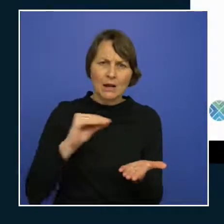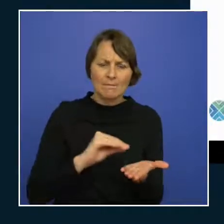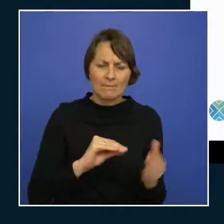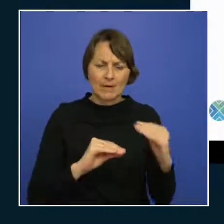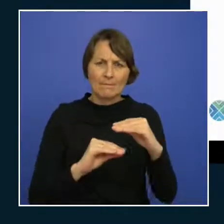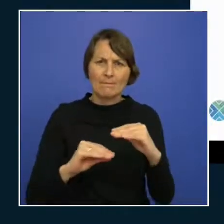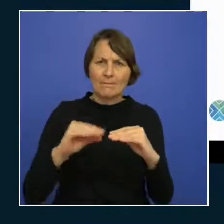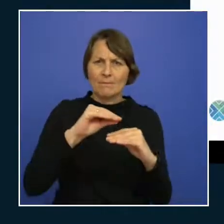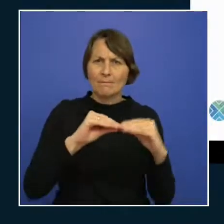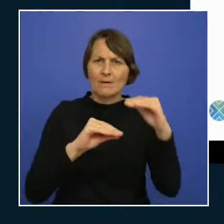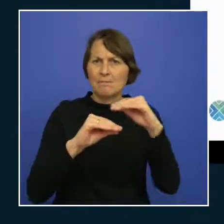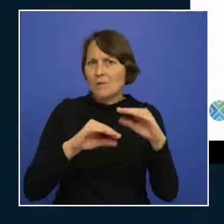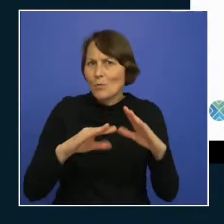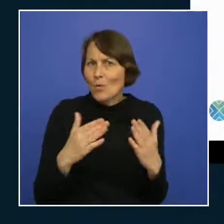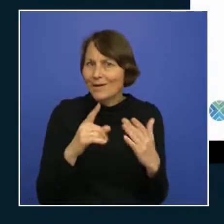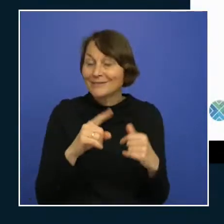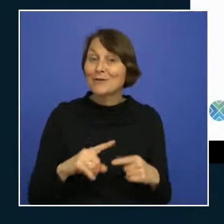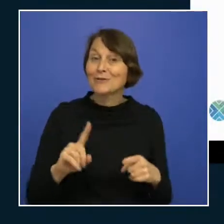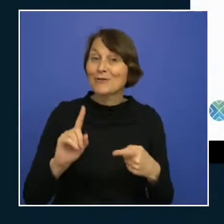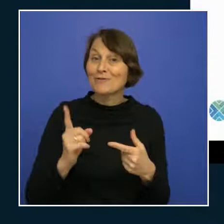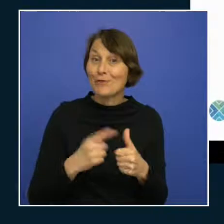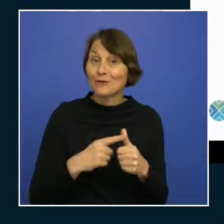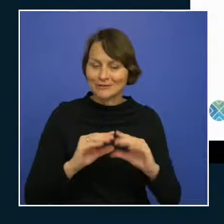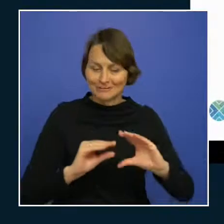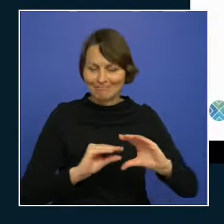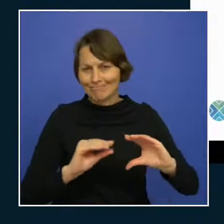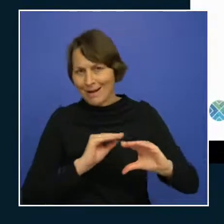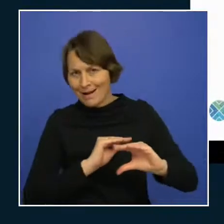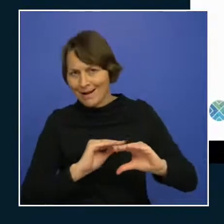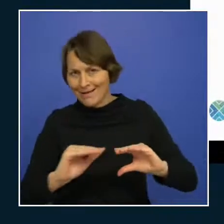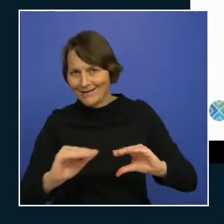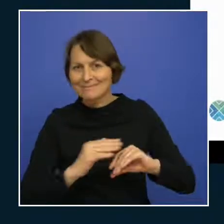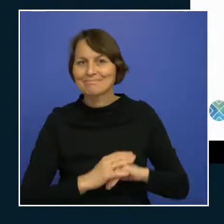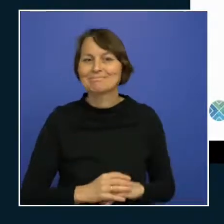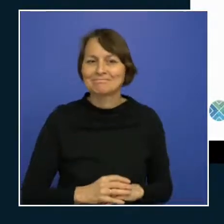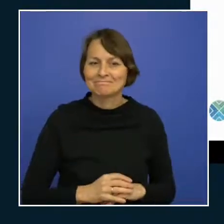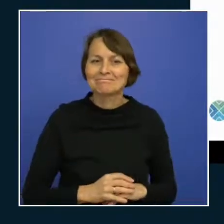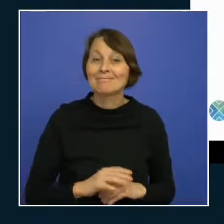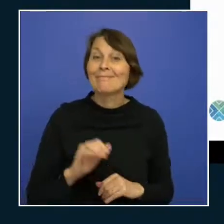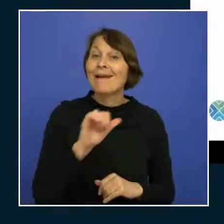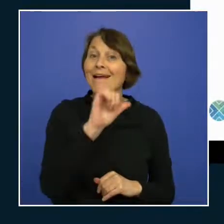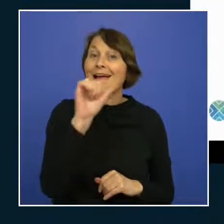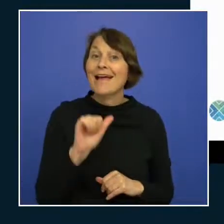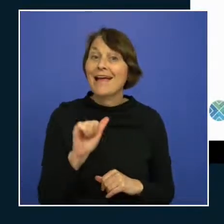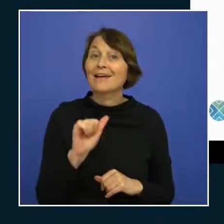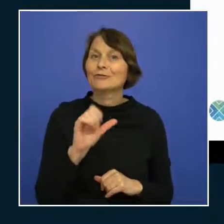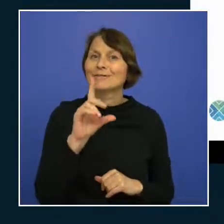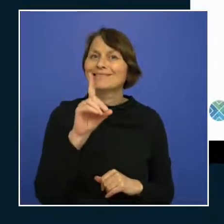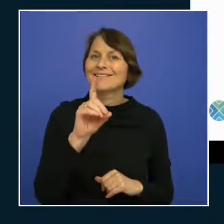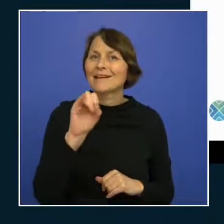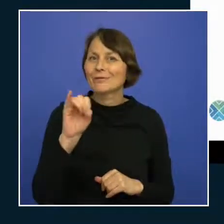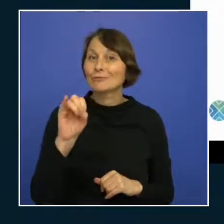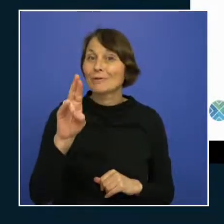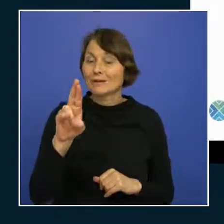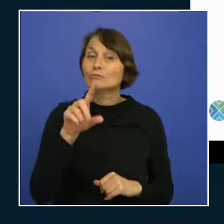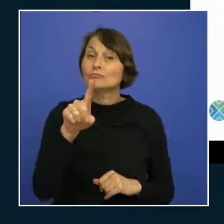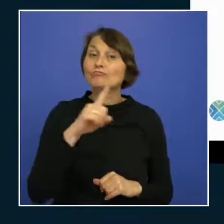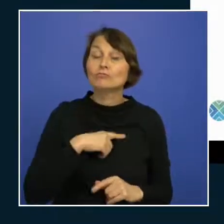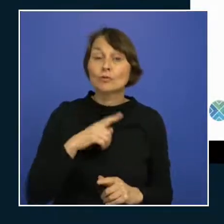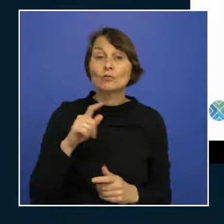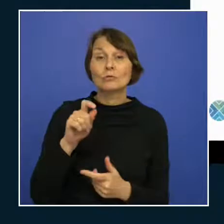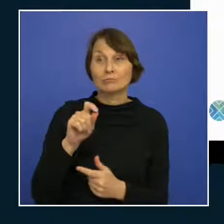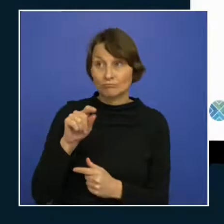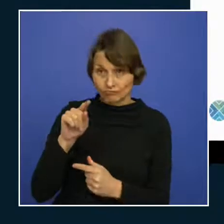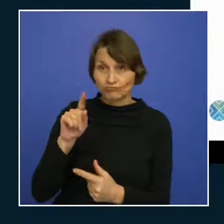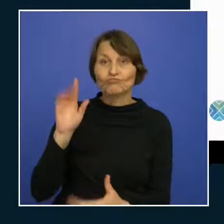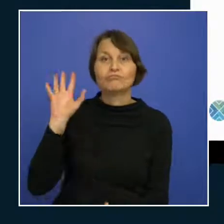let's start with the first layer, Azure Active Directory. So when you sign up for a Microsoft Cloud service, such as Azure, the tenant, an